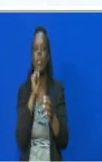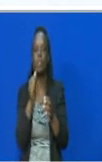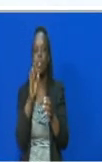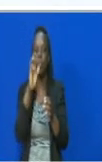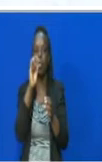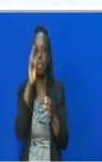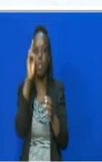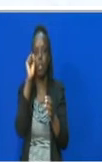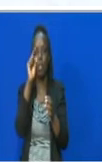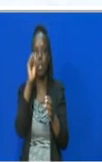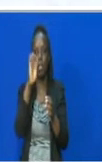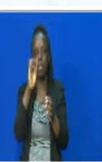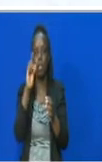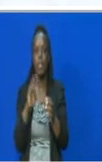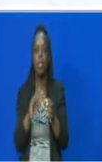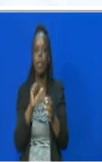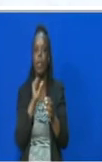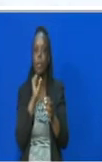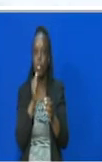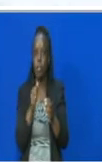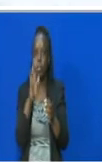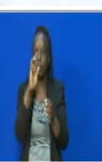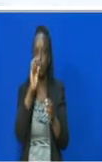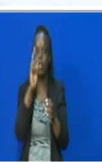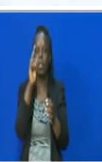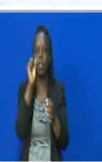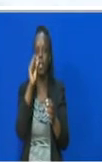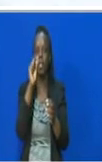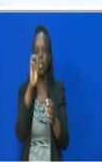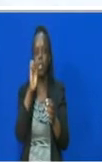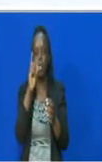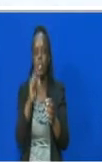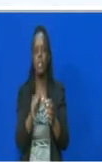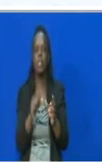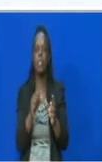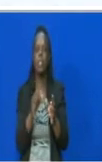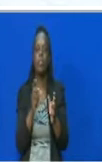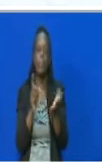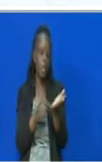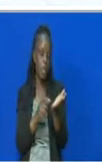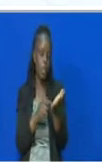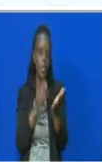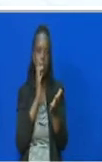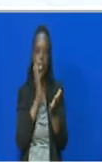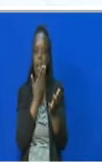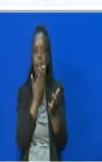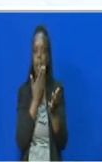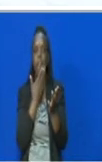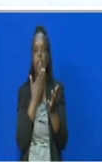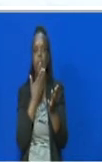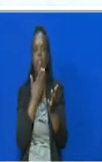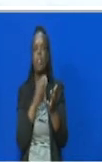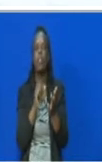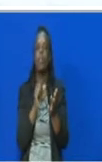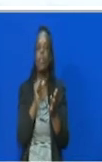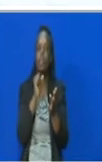rusted turned, or the color was brown and it was dull. The other one which is rusted, which was